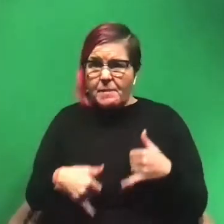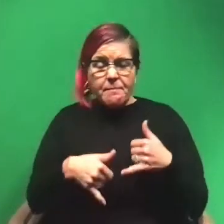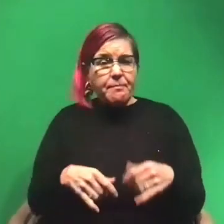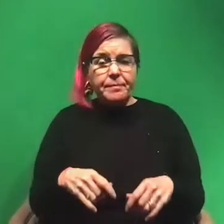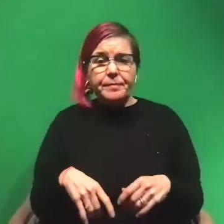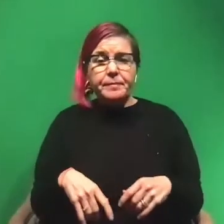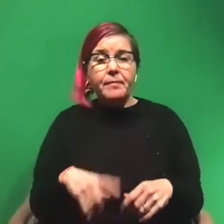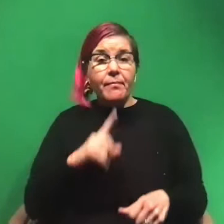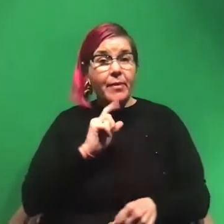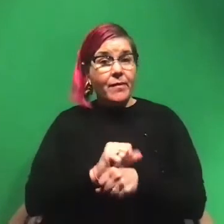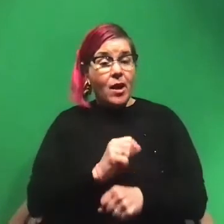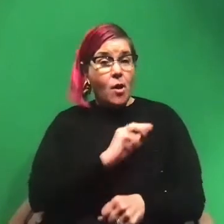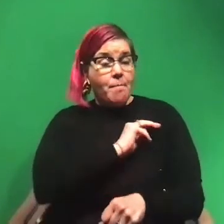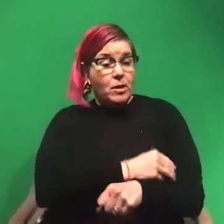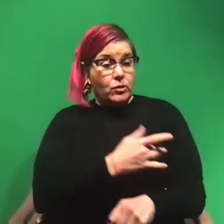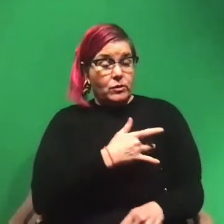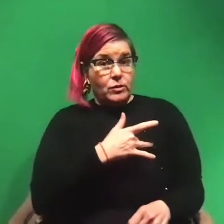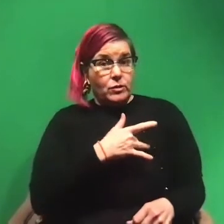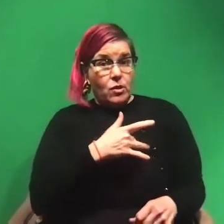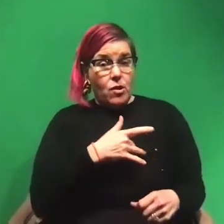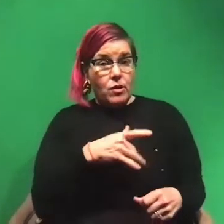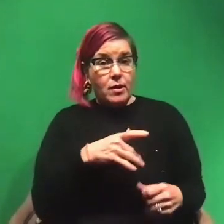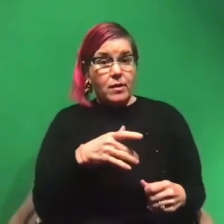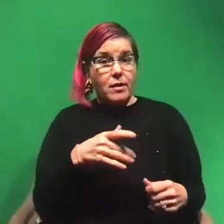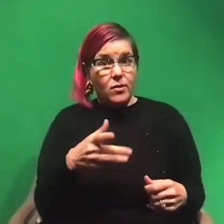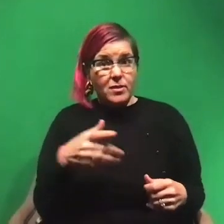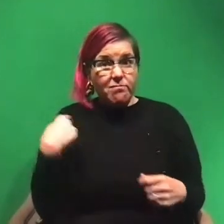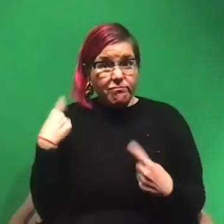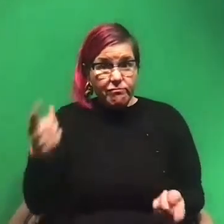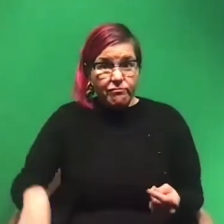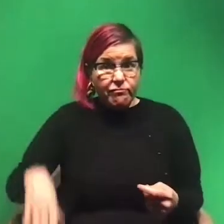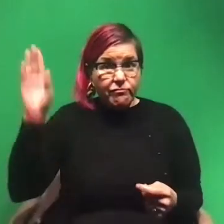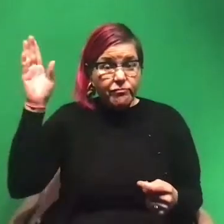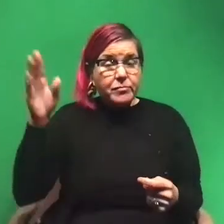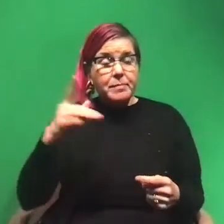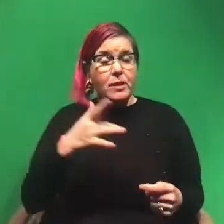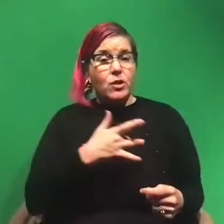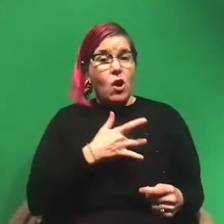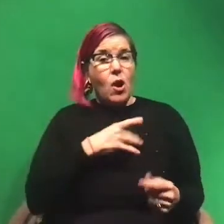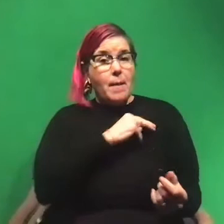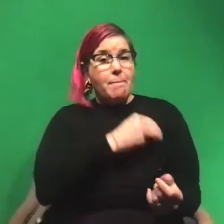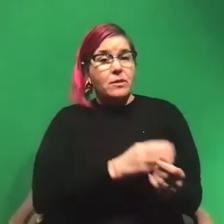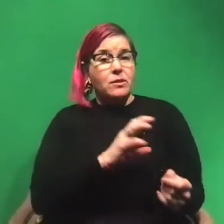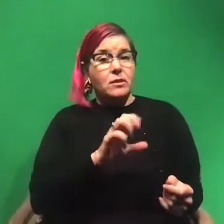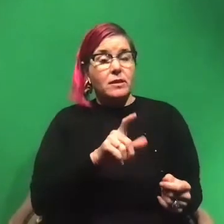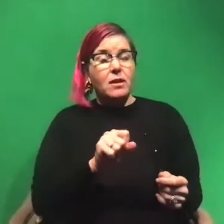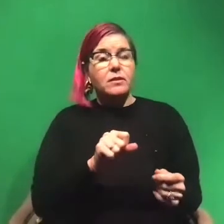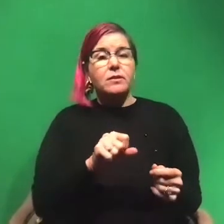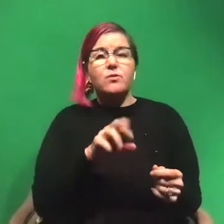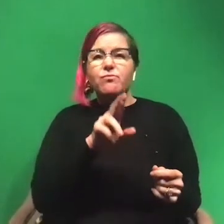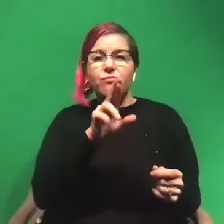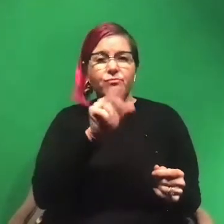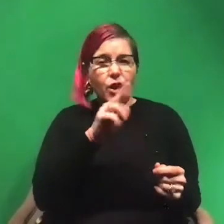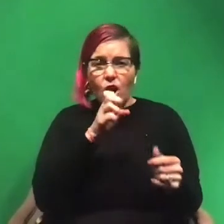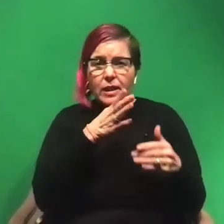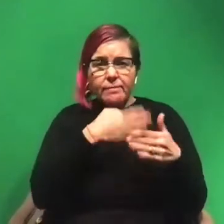the muscle cells in your heart that you have right now are the ones that you had as a kid, because cardiac muscle cells rarely ever undergo mitosis.